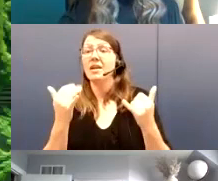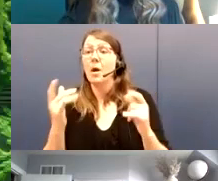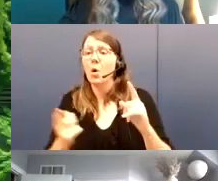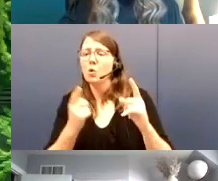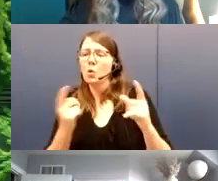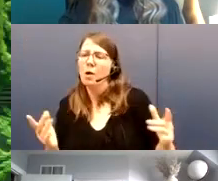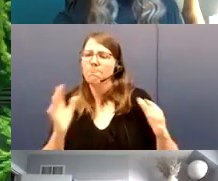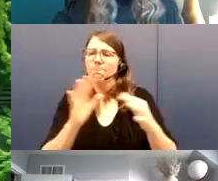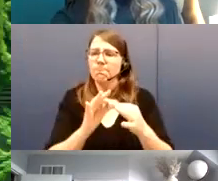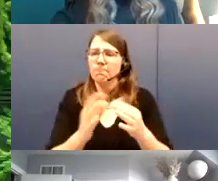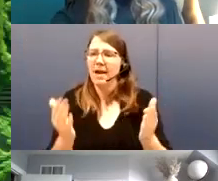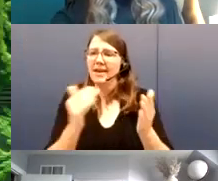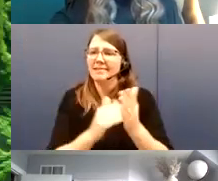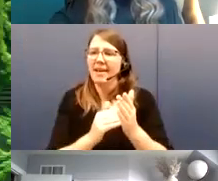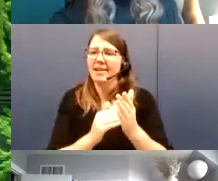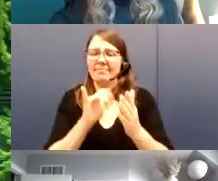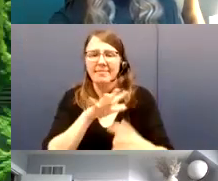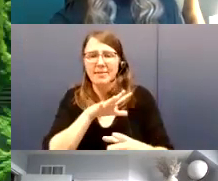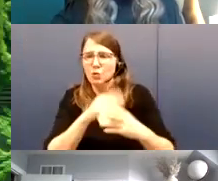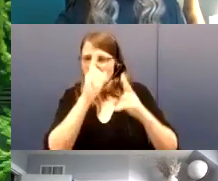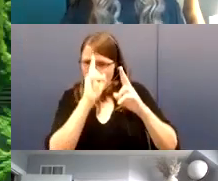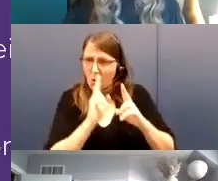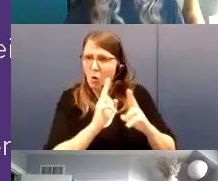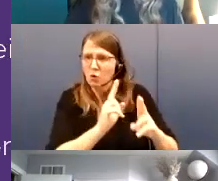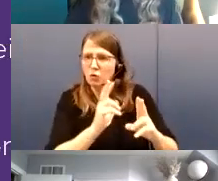honor and deep respect. May-wich.